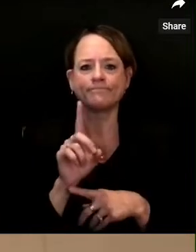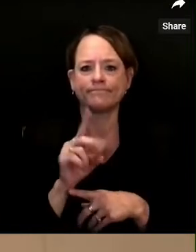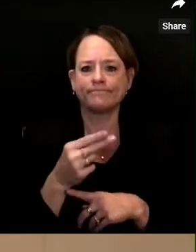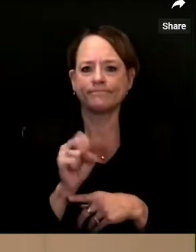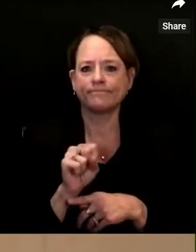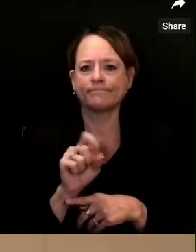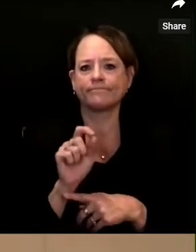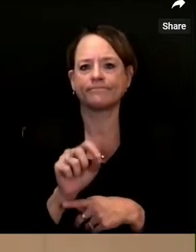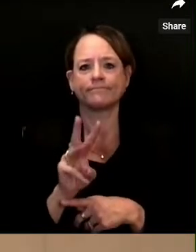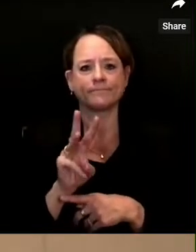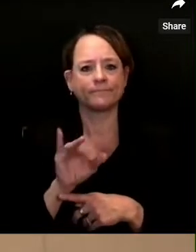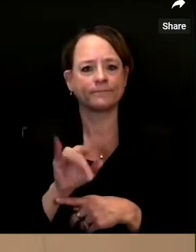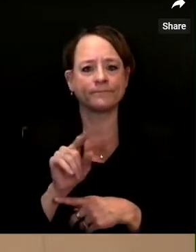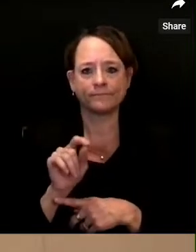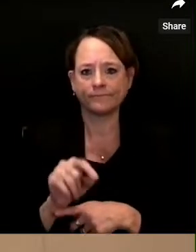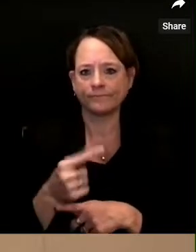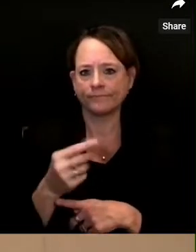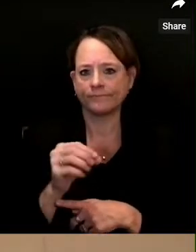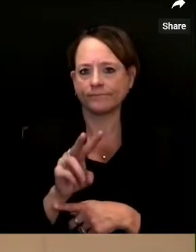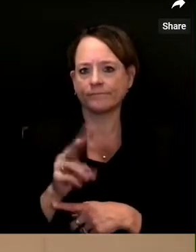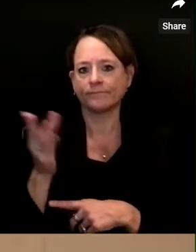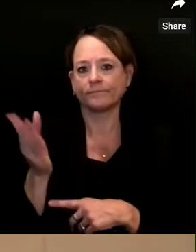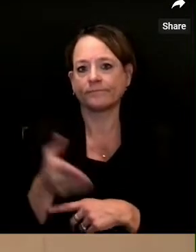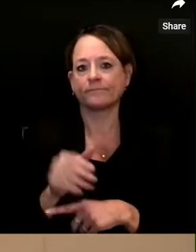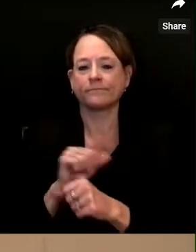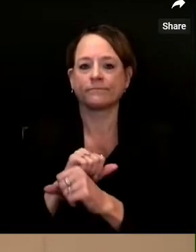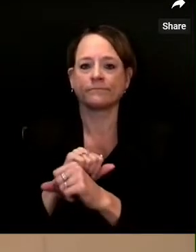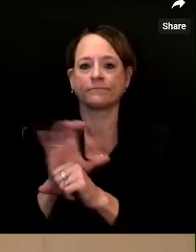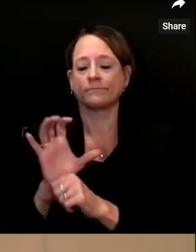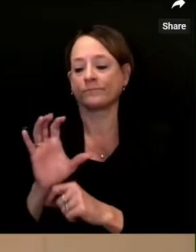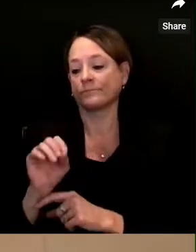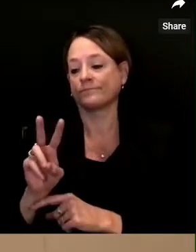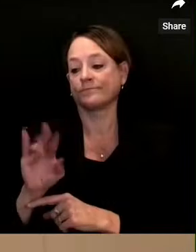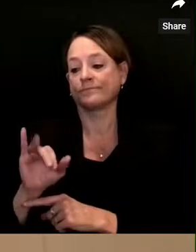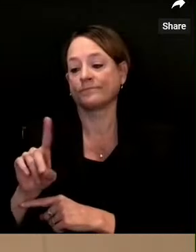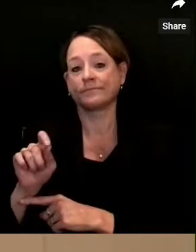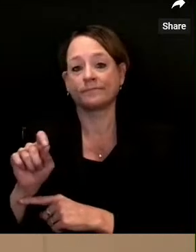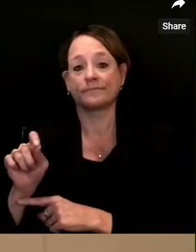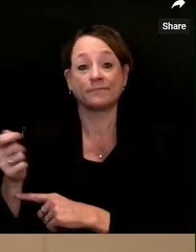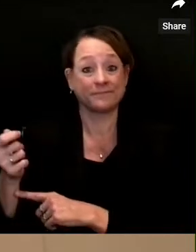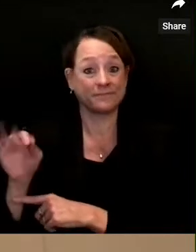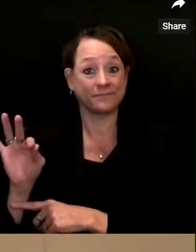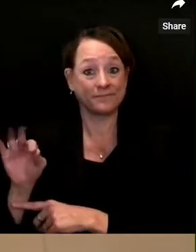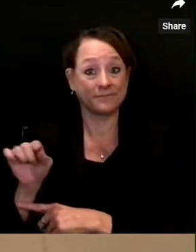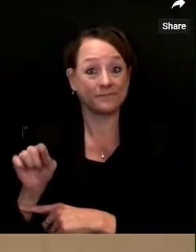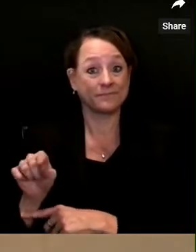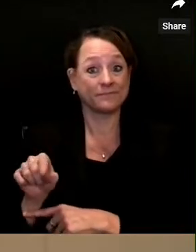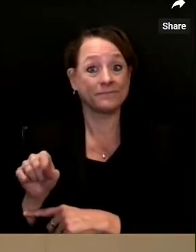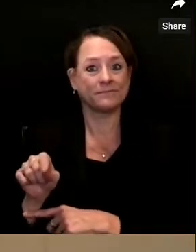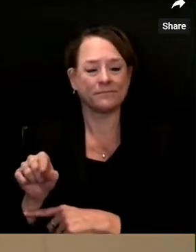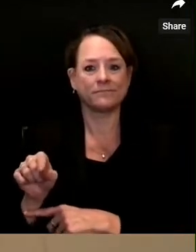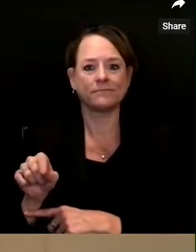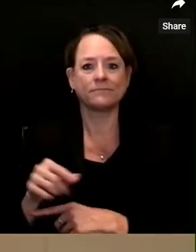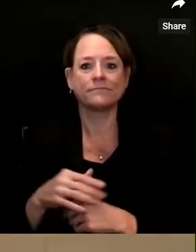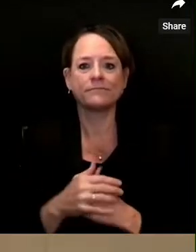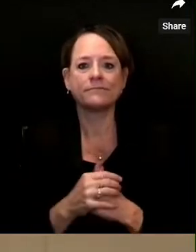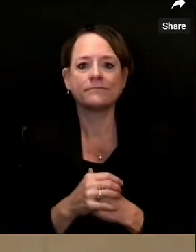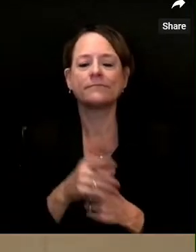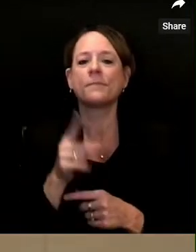dhs.wisconsin.gov/COVID-19 website. And you find it's a tab called Illness After Vaccination. And exactly as Secretary Timberlake